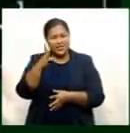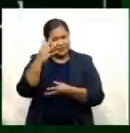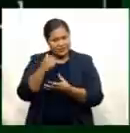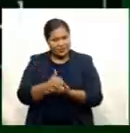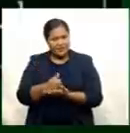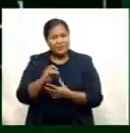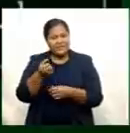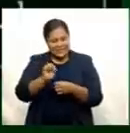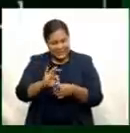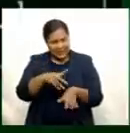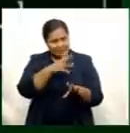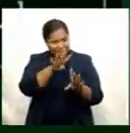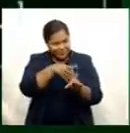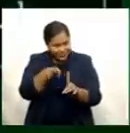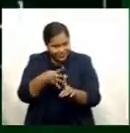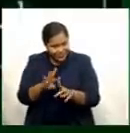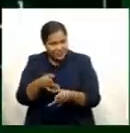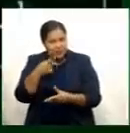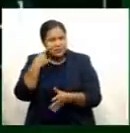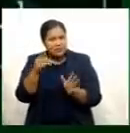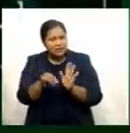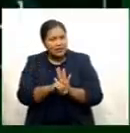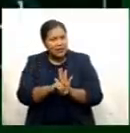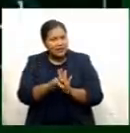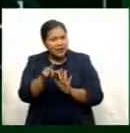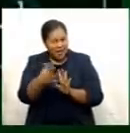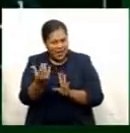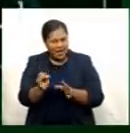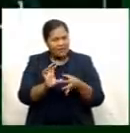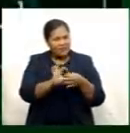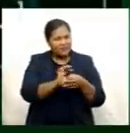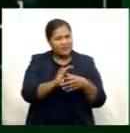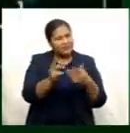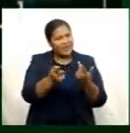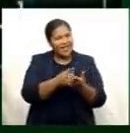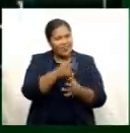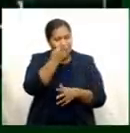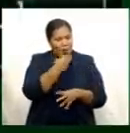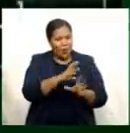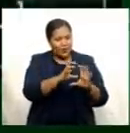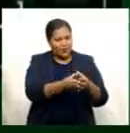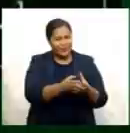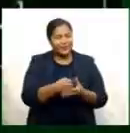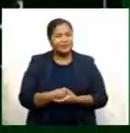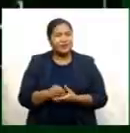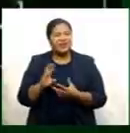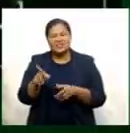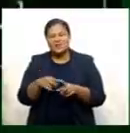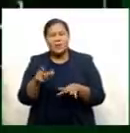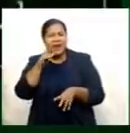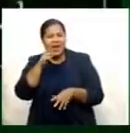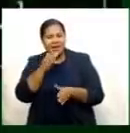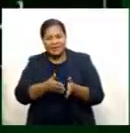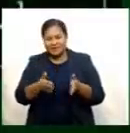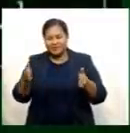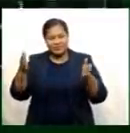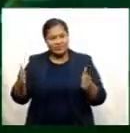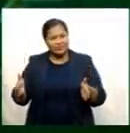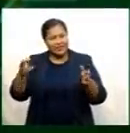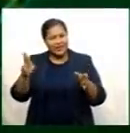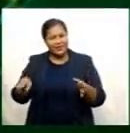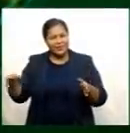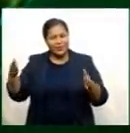under investigation to determine whether they have links to other cases. All are from the Lami Nosori containment